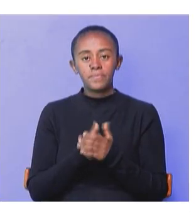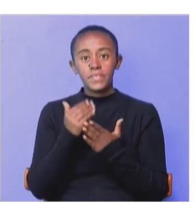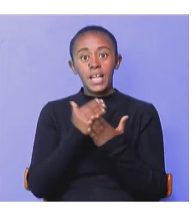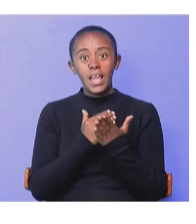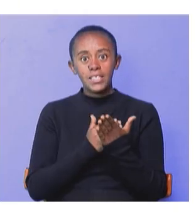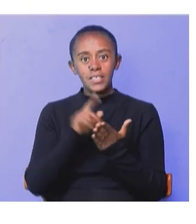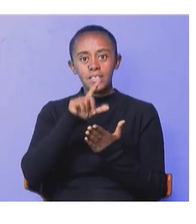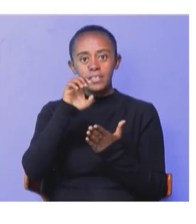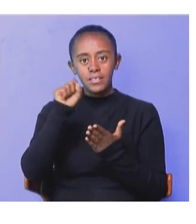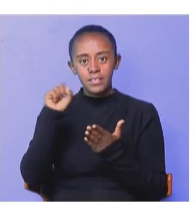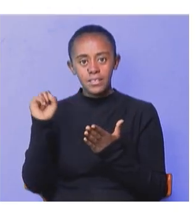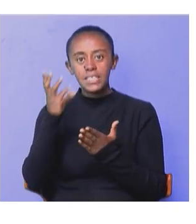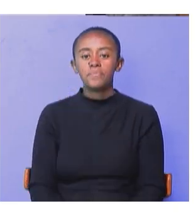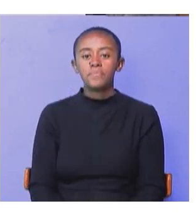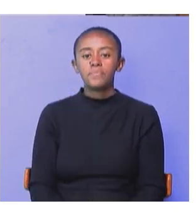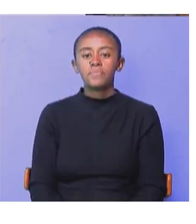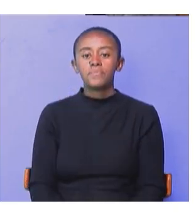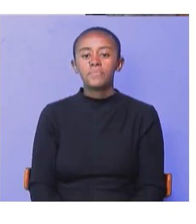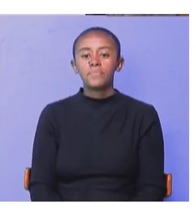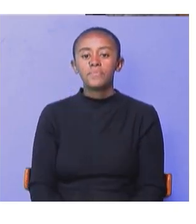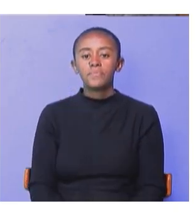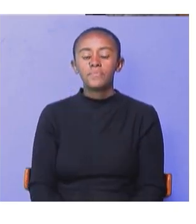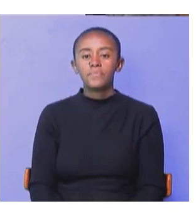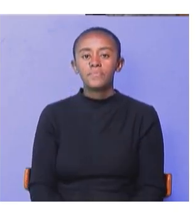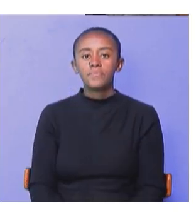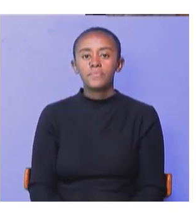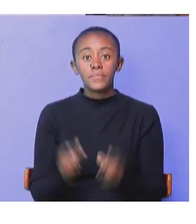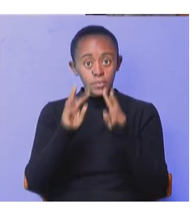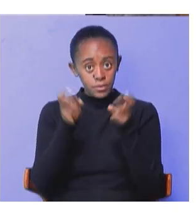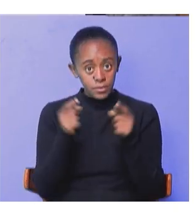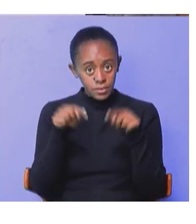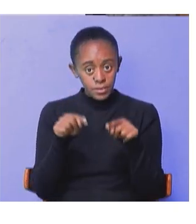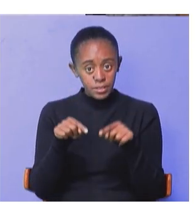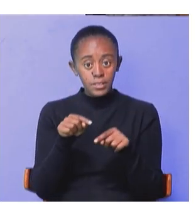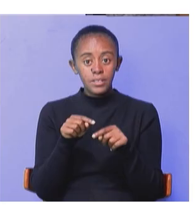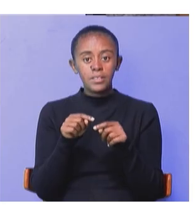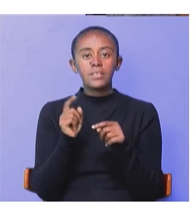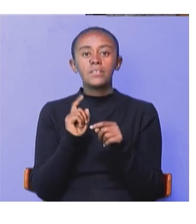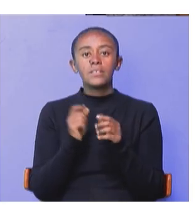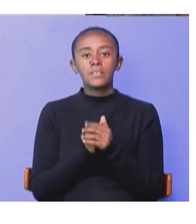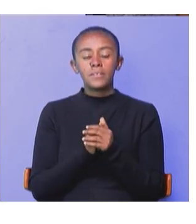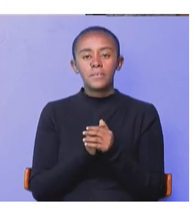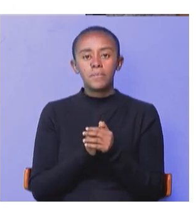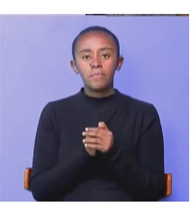lesson 16 and the topic for today's lesson is